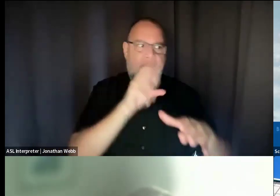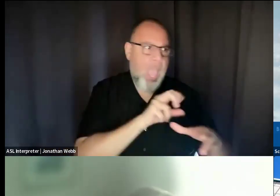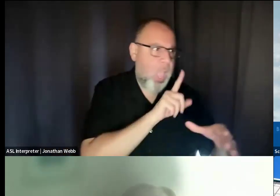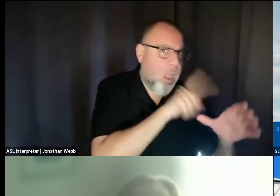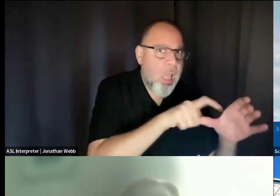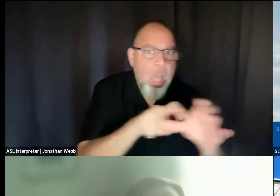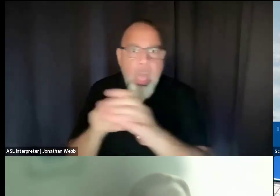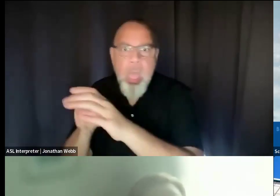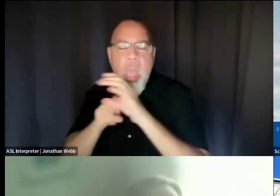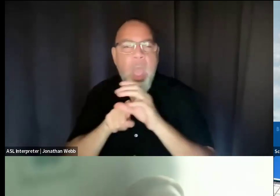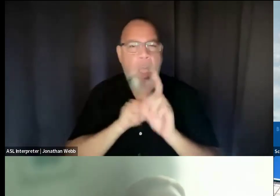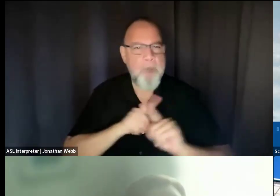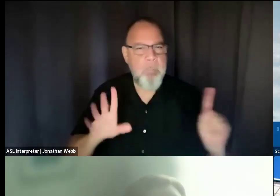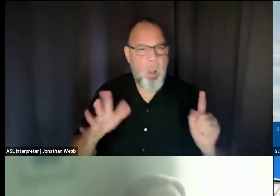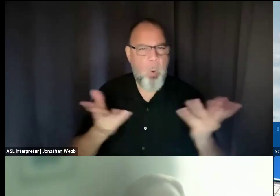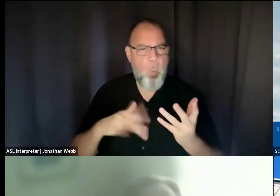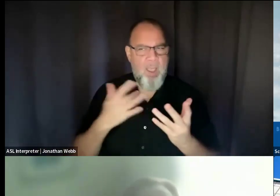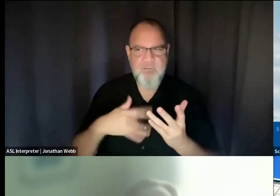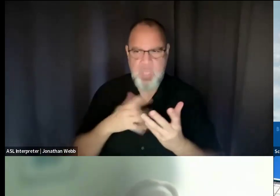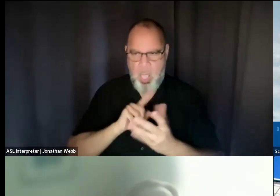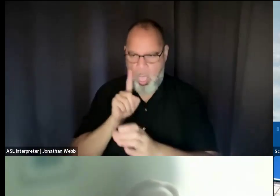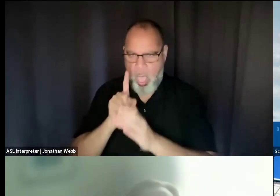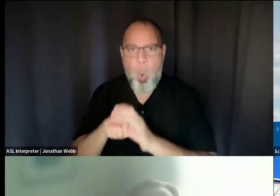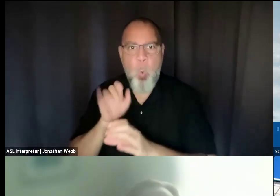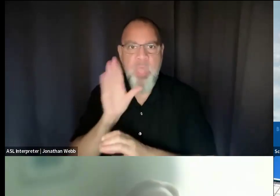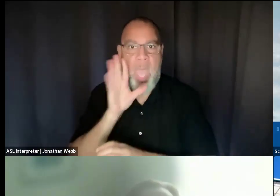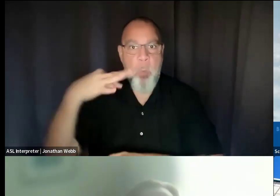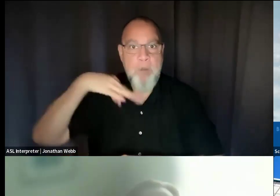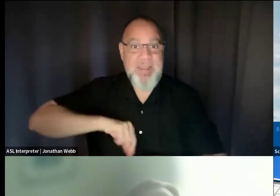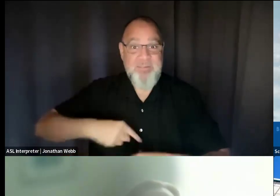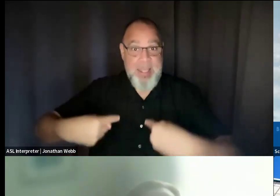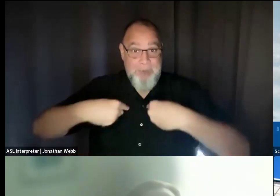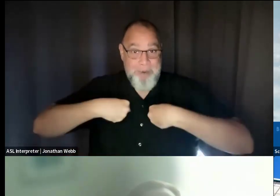ones that you're actually going to think maybe even use for your personal life, or maybe